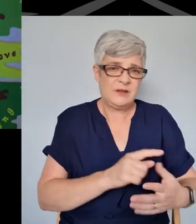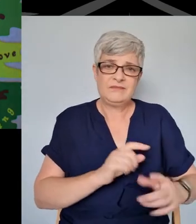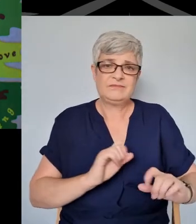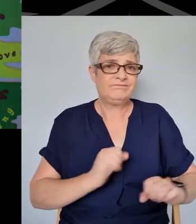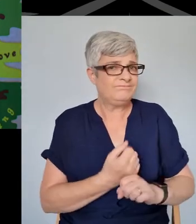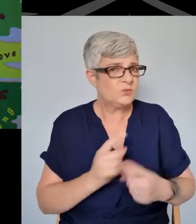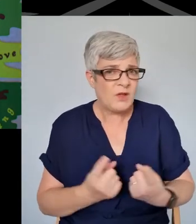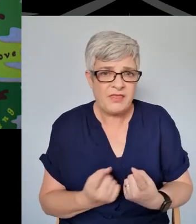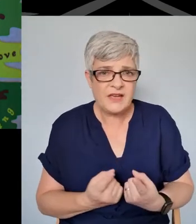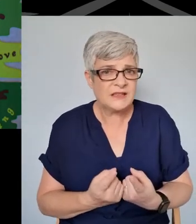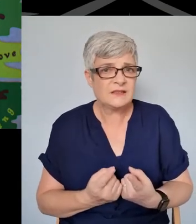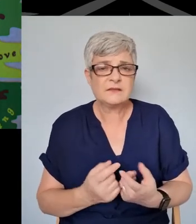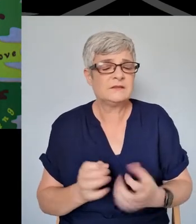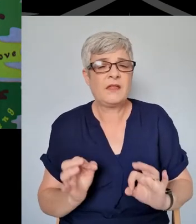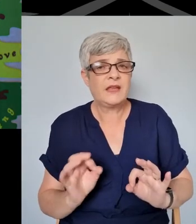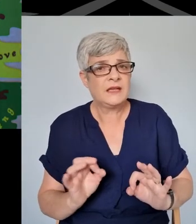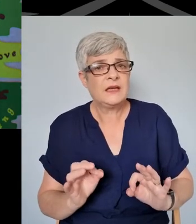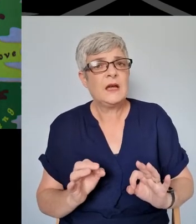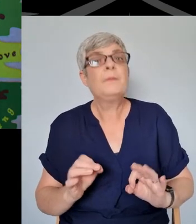But he's loved by the Lord.